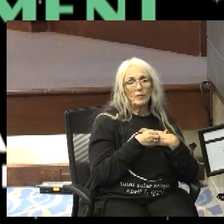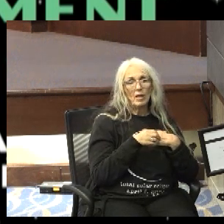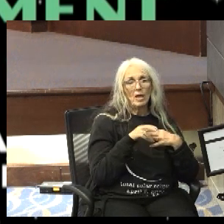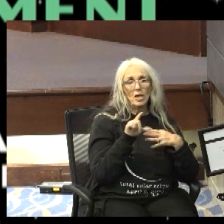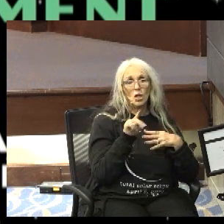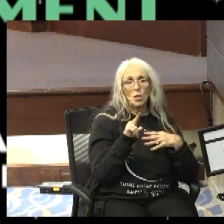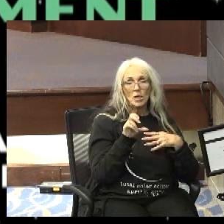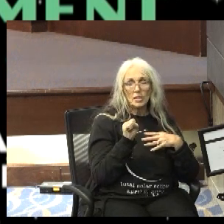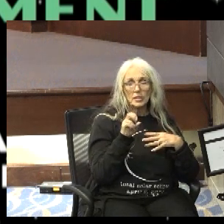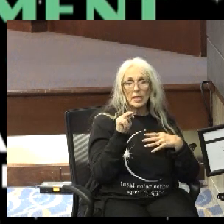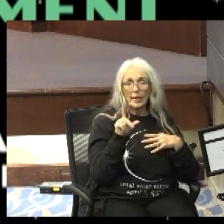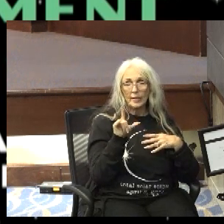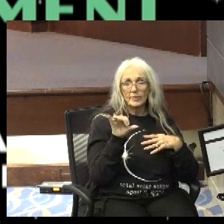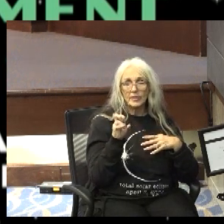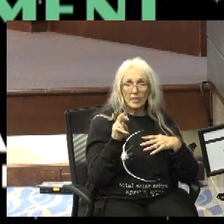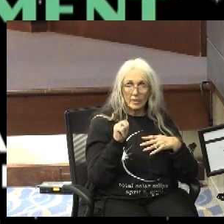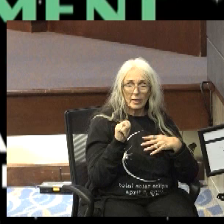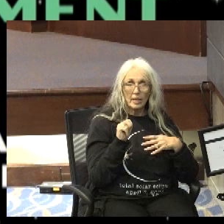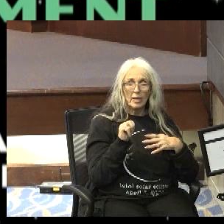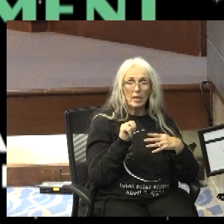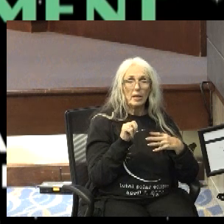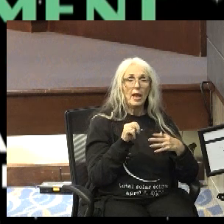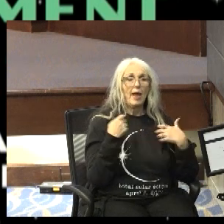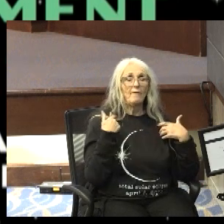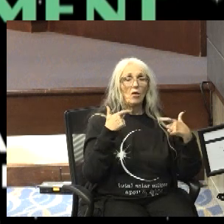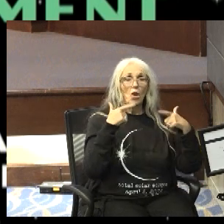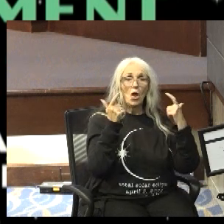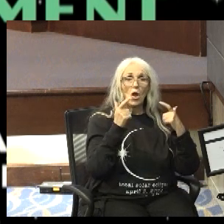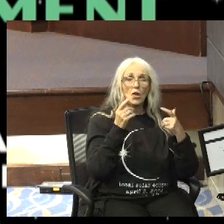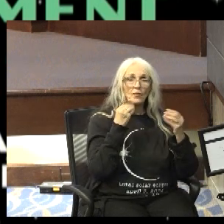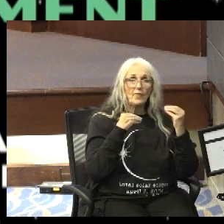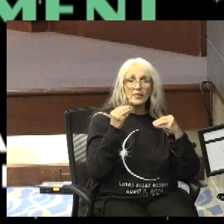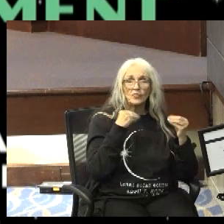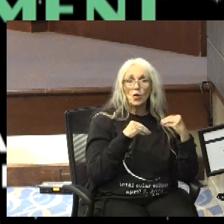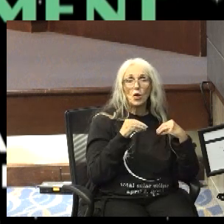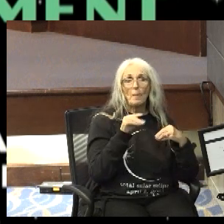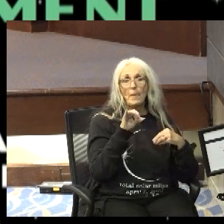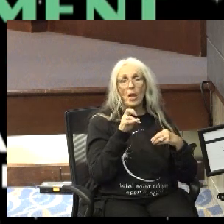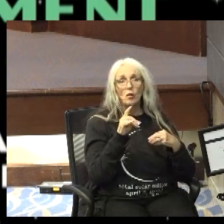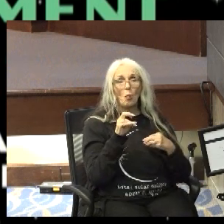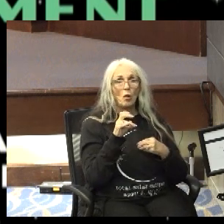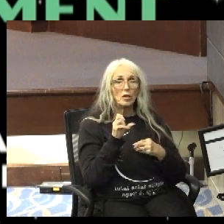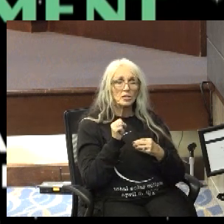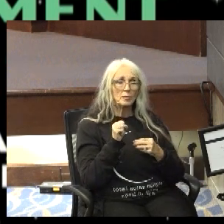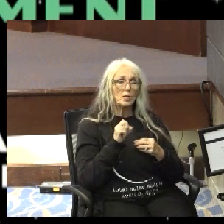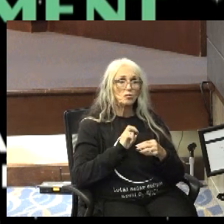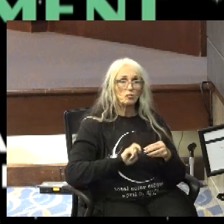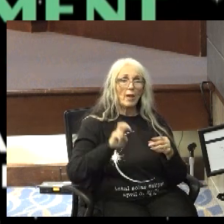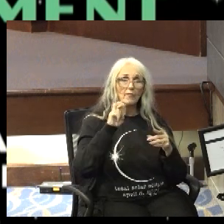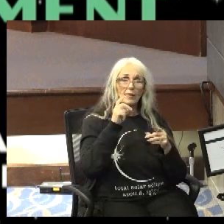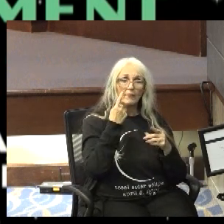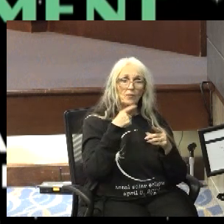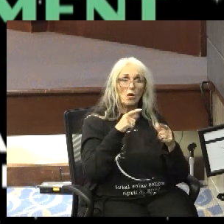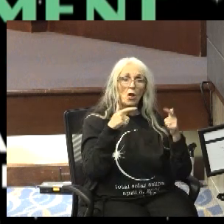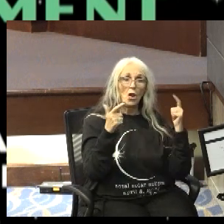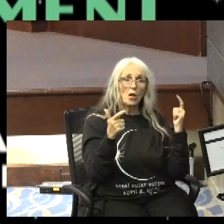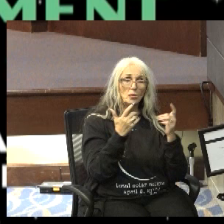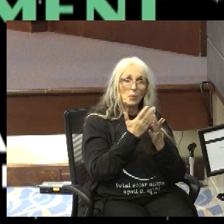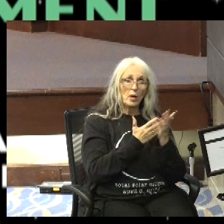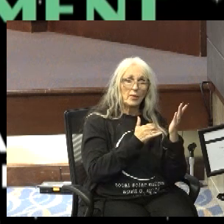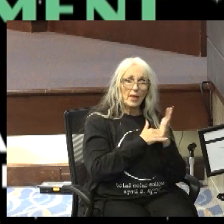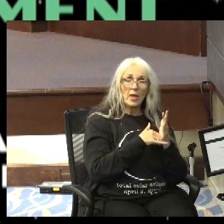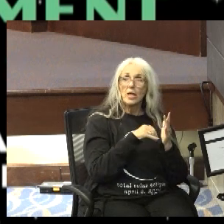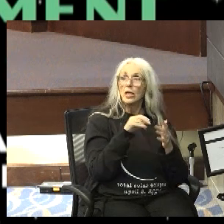Lucas Nelson, both national acts that play large festivals. Both Band of Horses will be traveling right after our show for a very large festival in